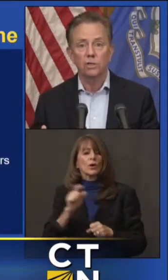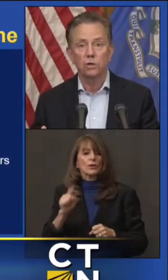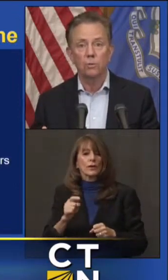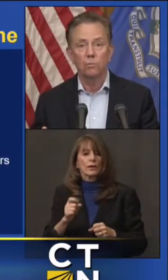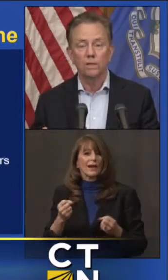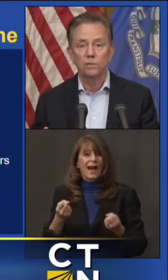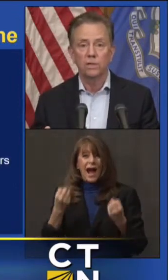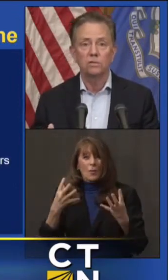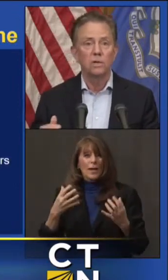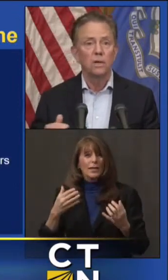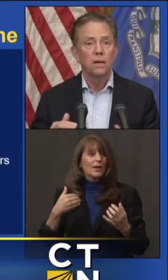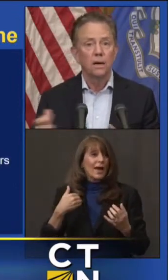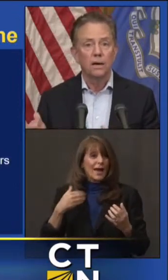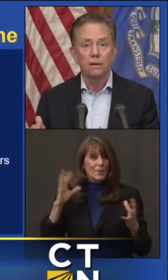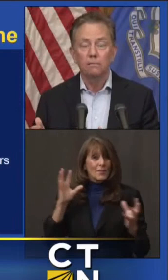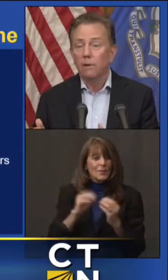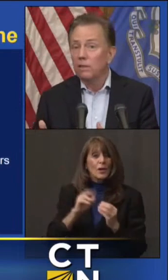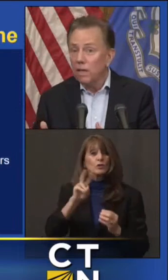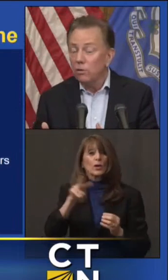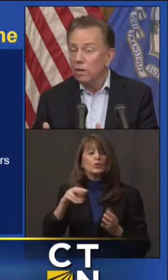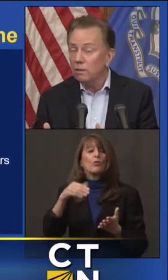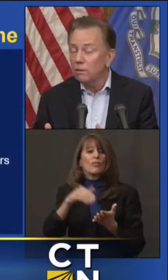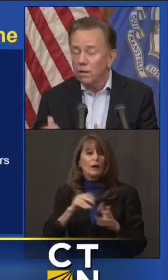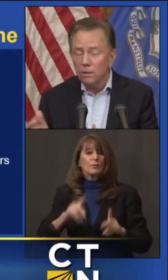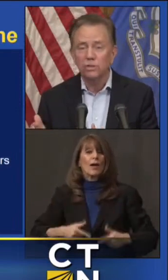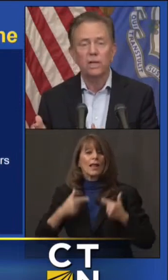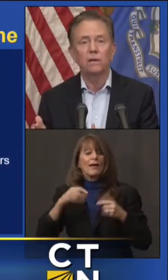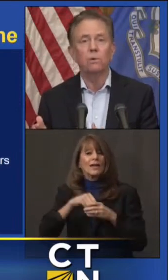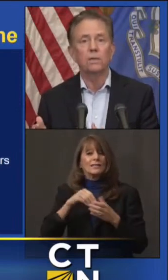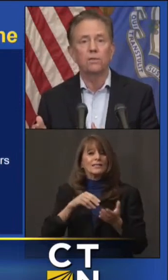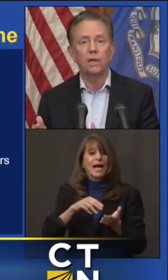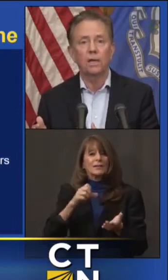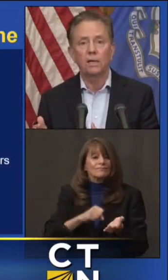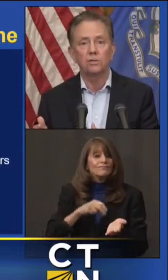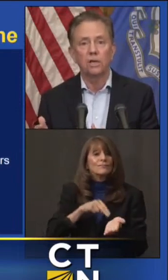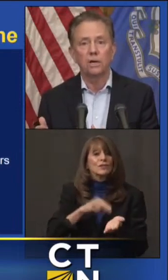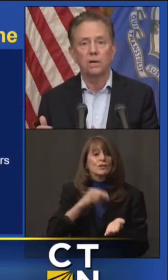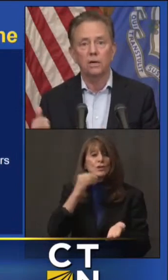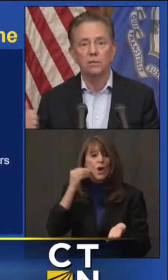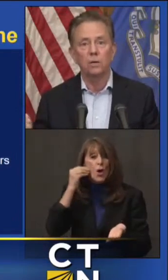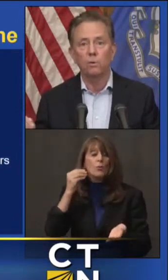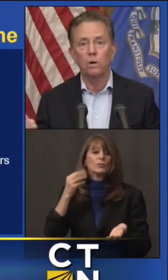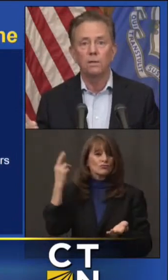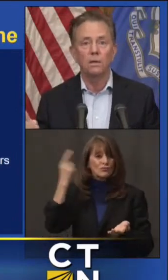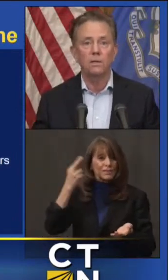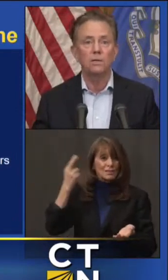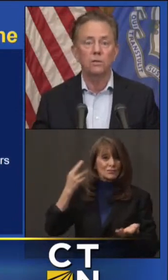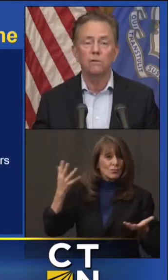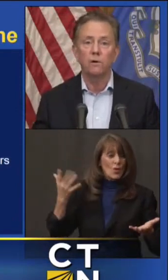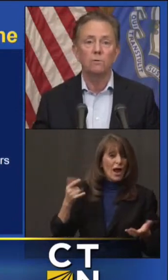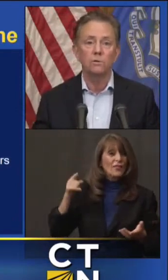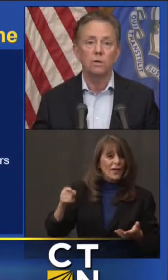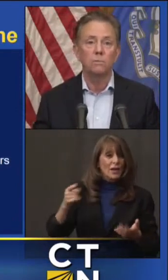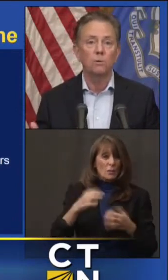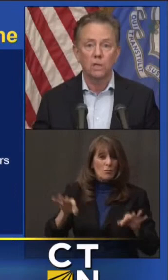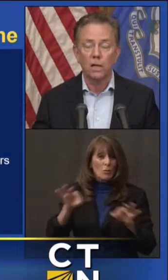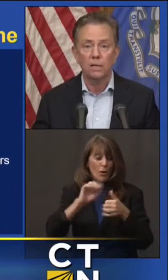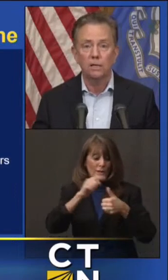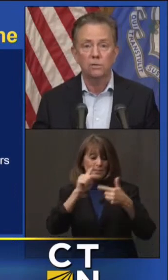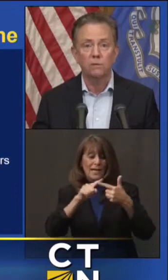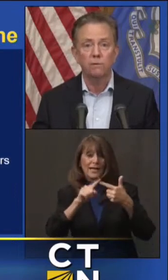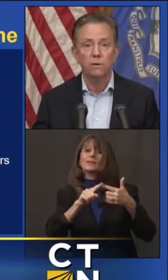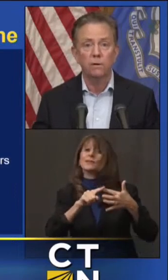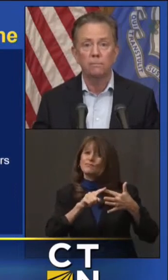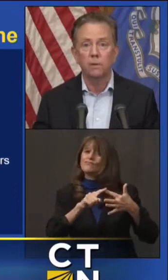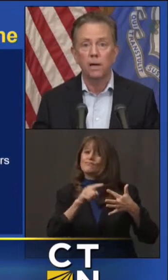22,000 nursing home residents. I think you can understand what the thinking is there. Number one, these are the folks most likely